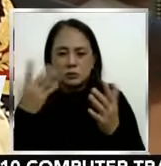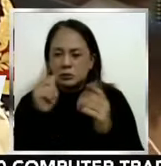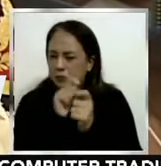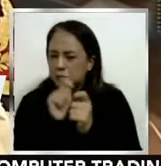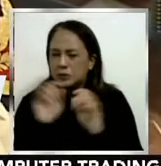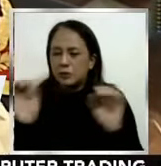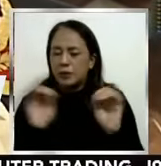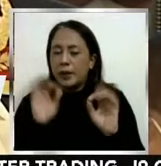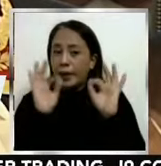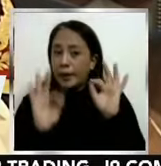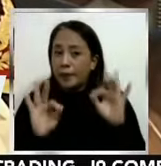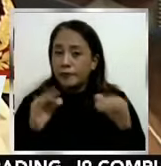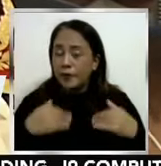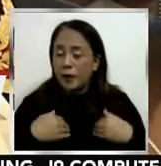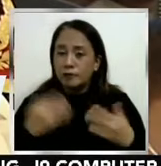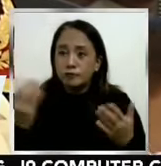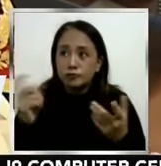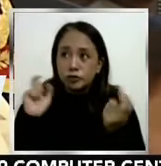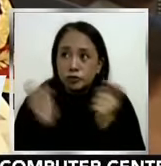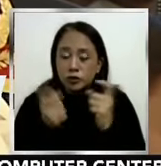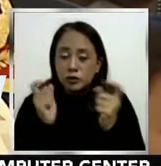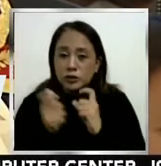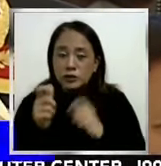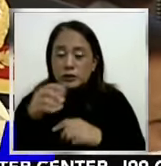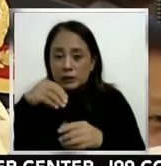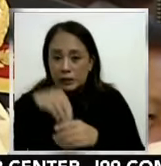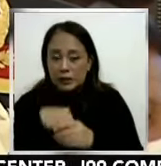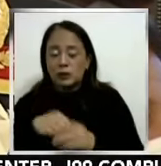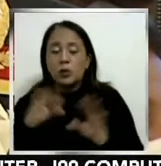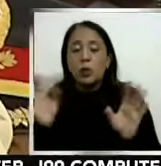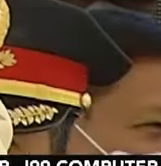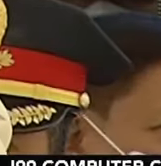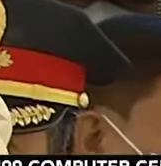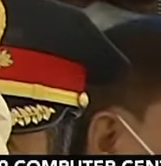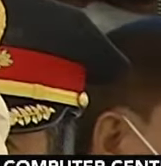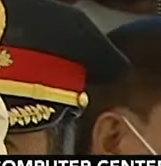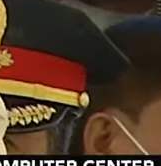magkakaroon ng pagbabago sa loob ng Office of the Executive Secretary.